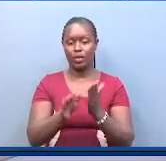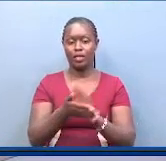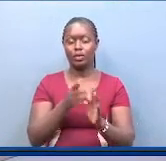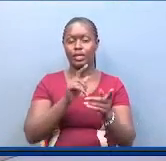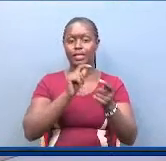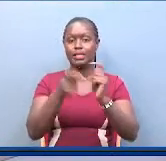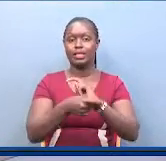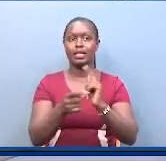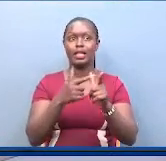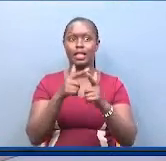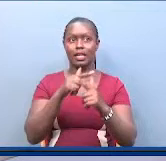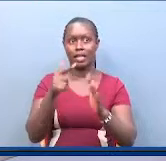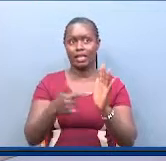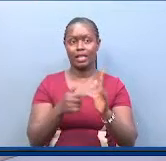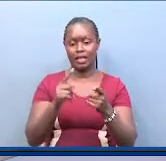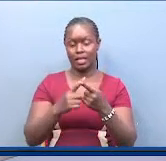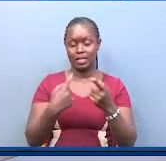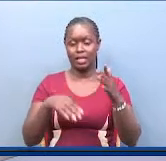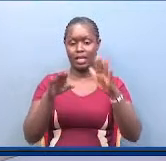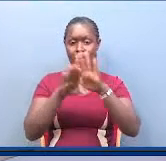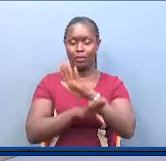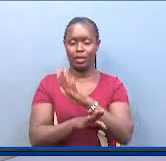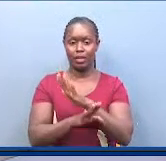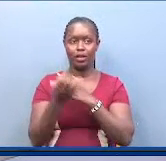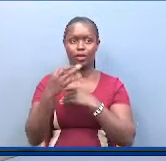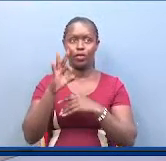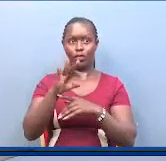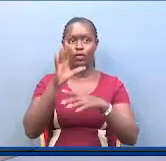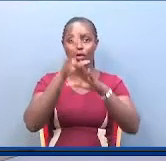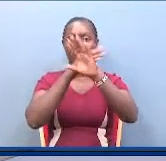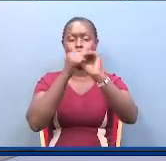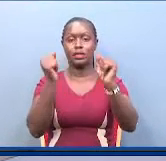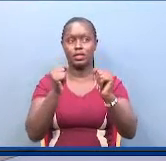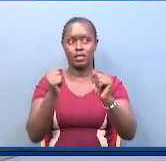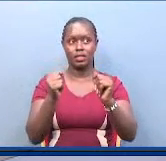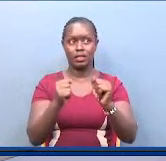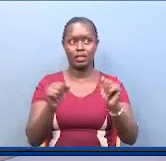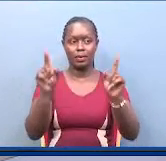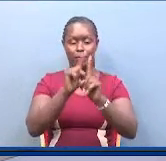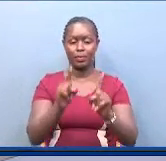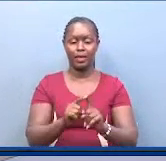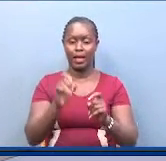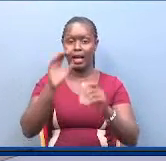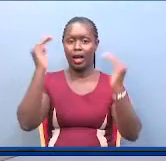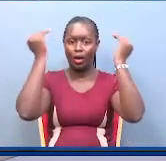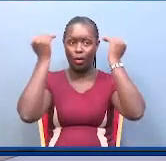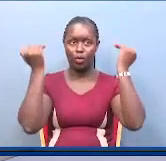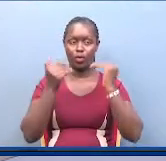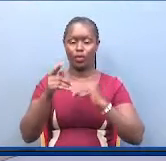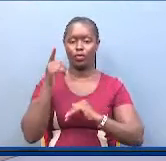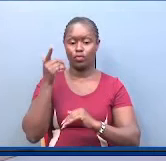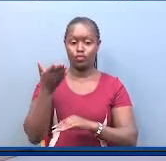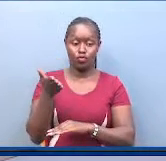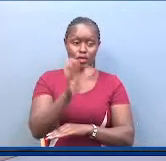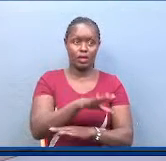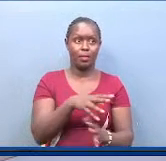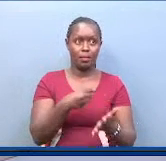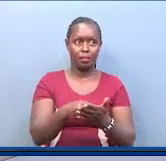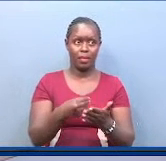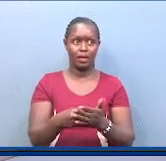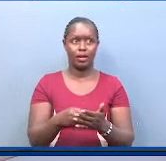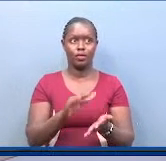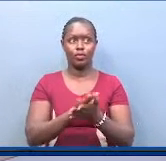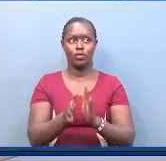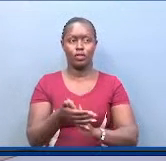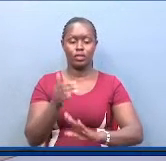And I have told you. Yes. This is a running mate. Correct. Of your presidential candidate. Yes. Asked by a court of law to return monies illegally